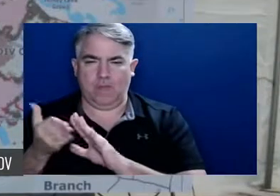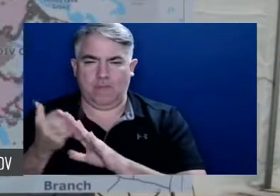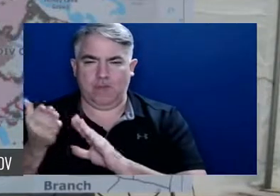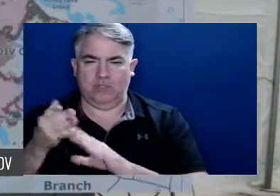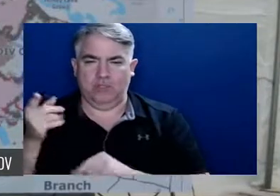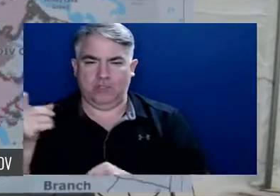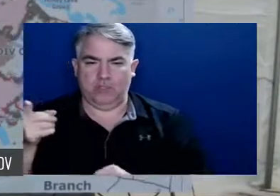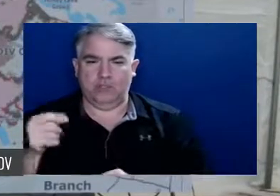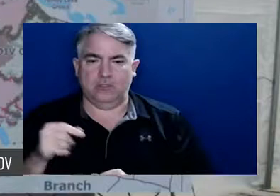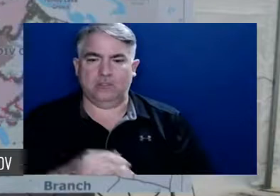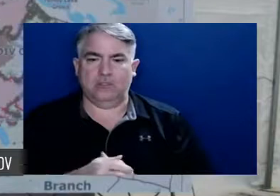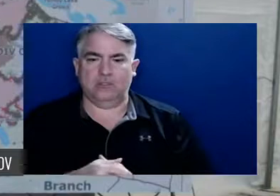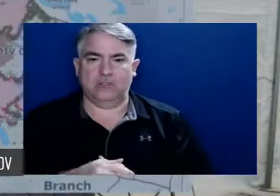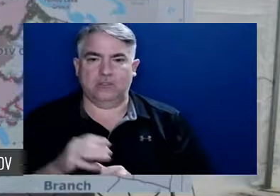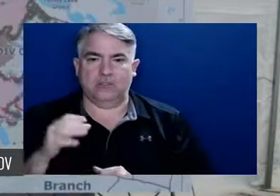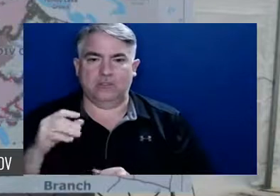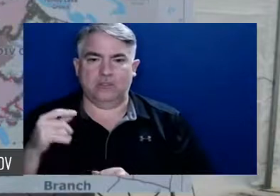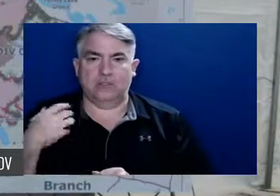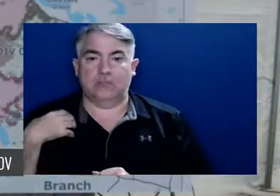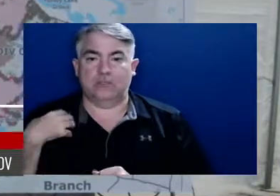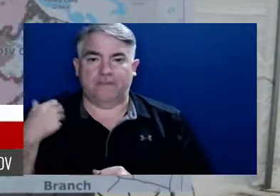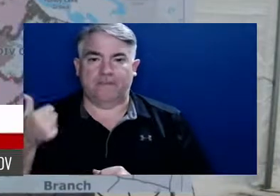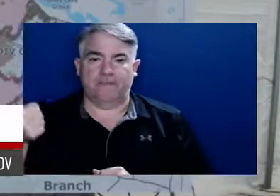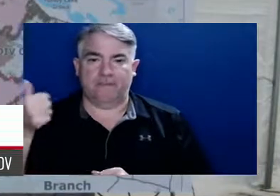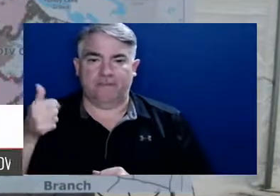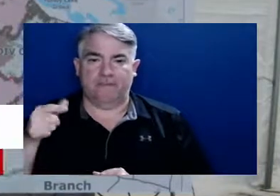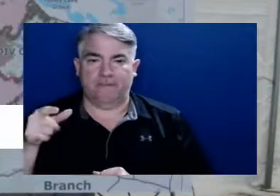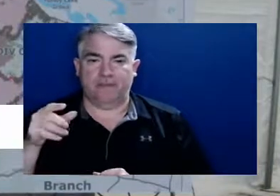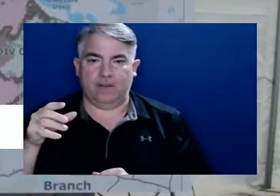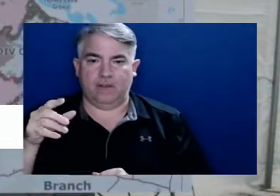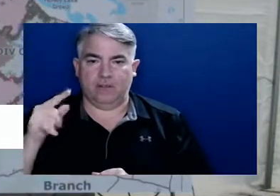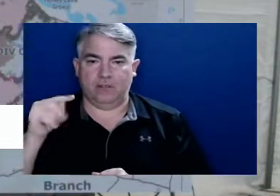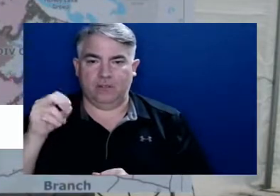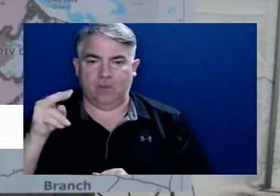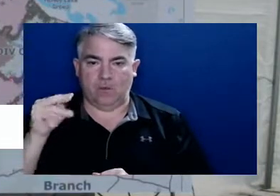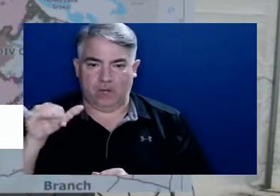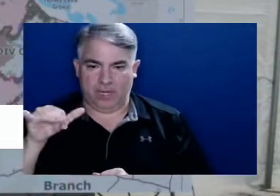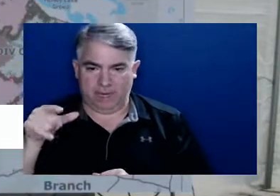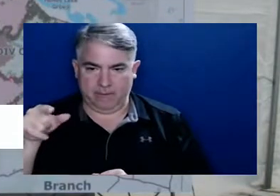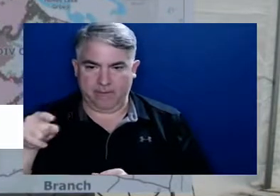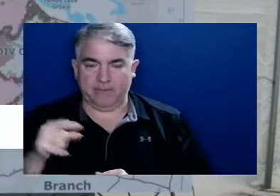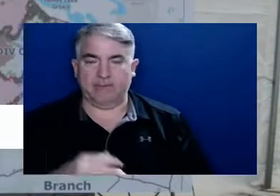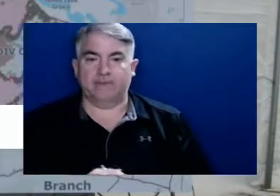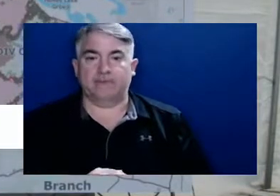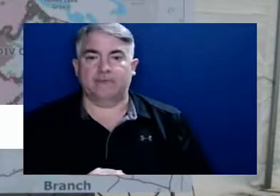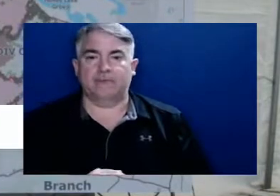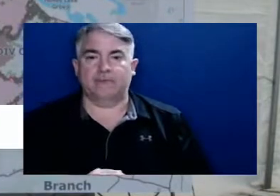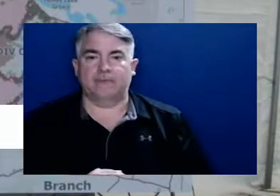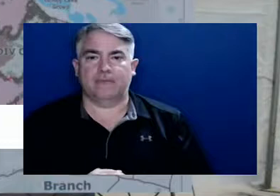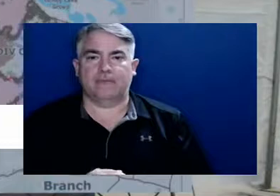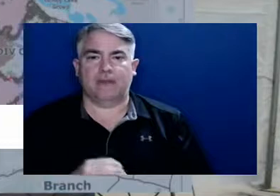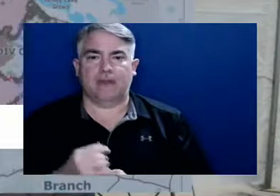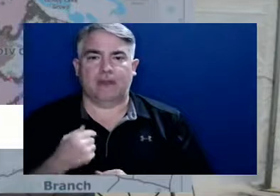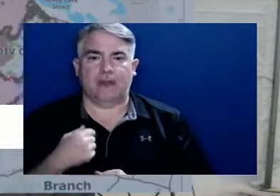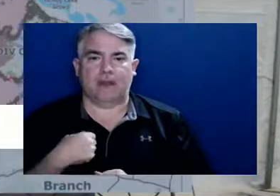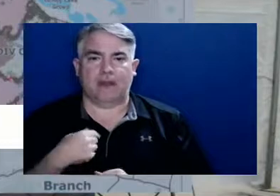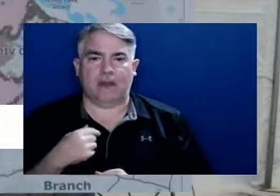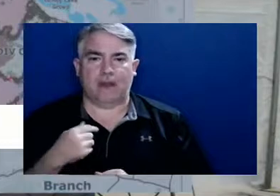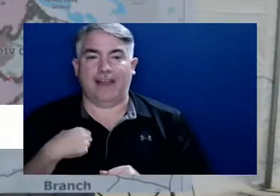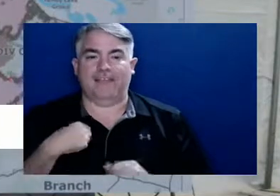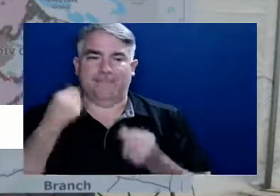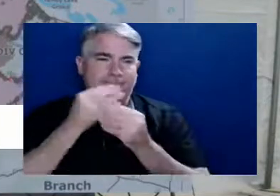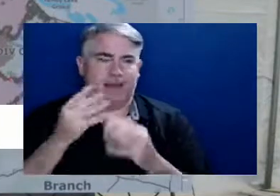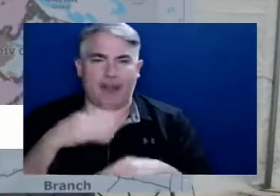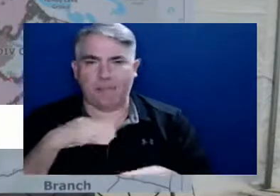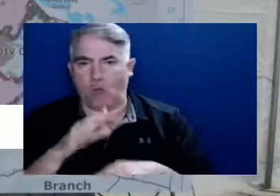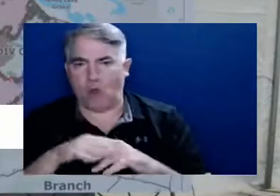Good evening. My name is Tony Brownell from Incident Management Team 1 for CAL FIRE. I am the Deputy Operations on the Dixie in the West Zone. Little update for tonight. So